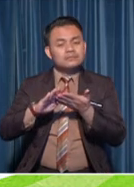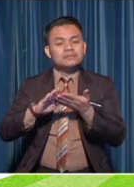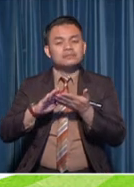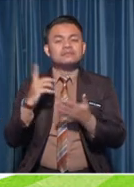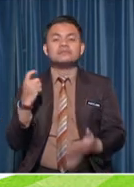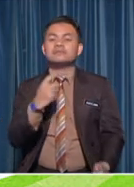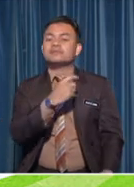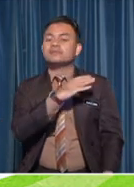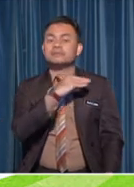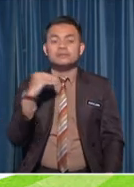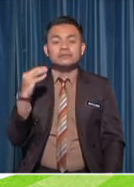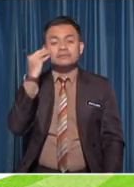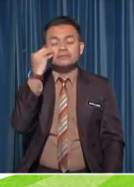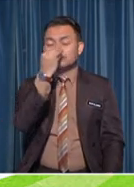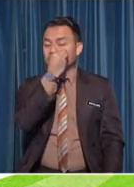roses.